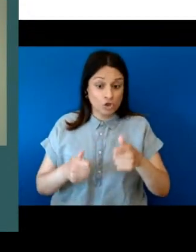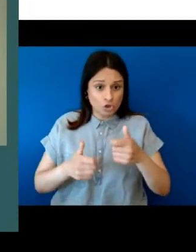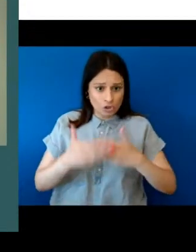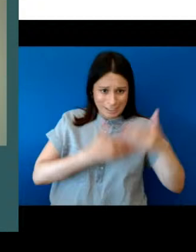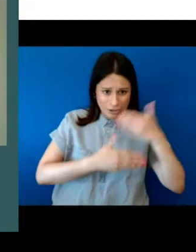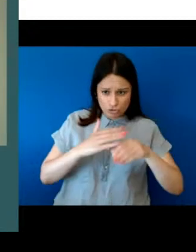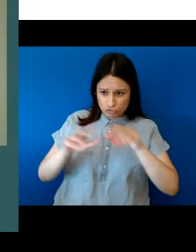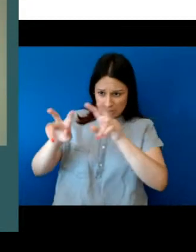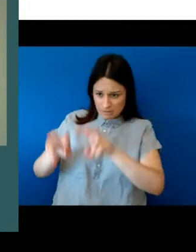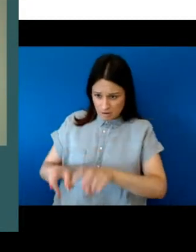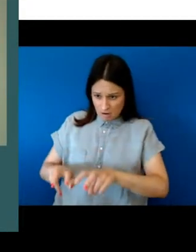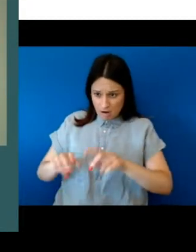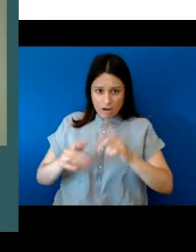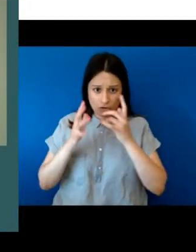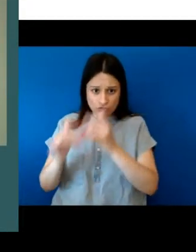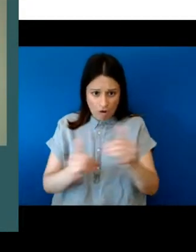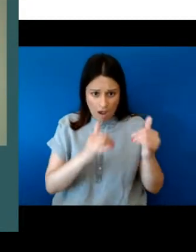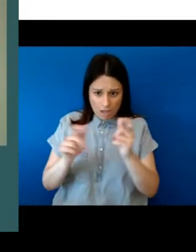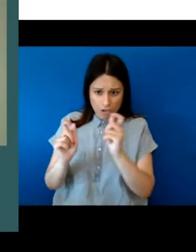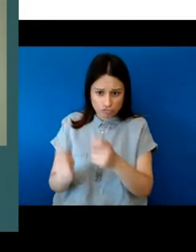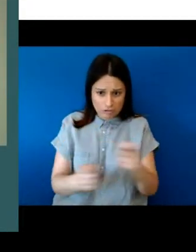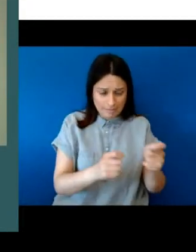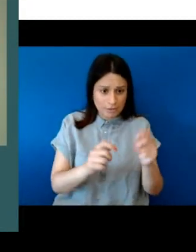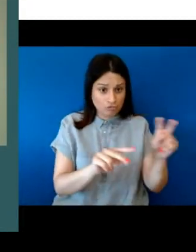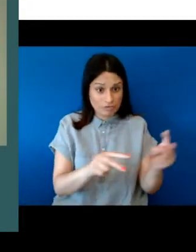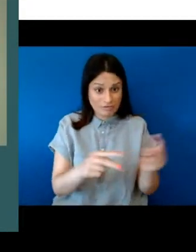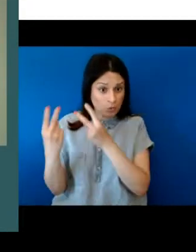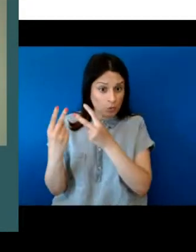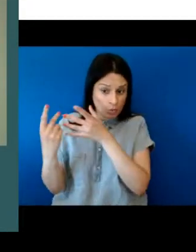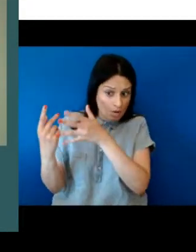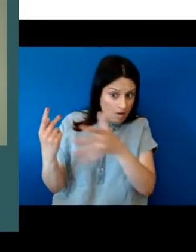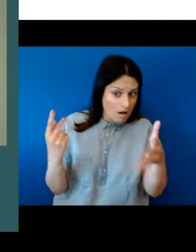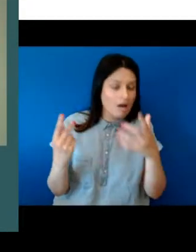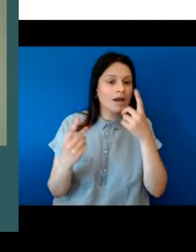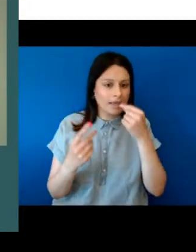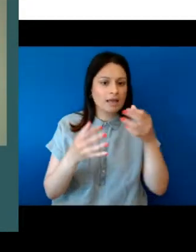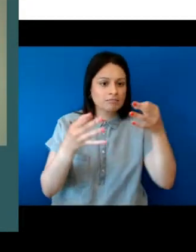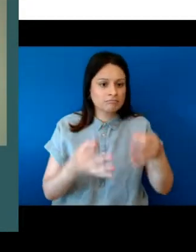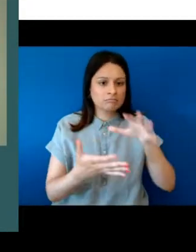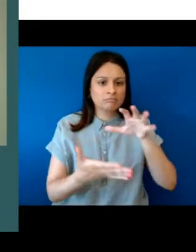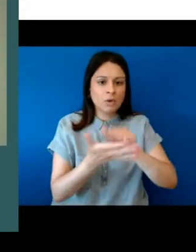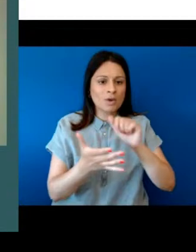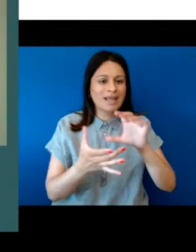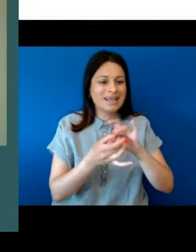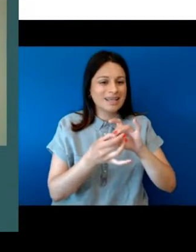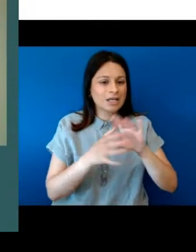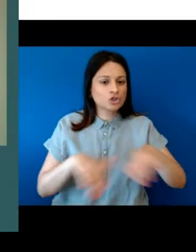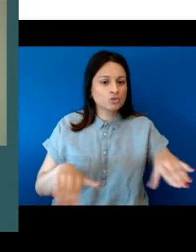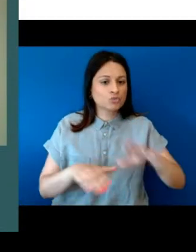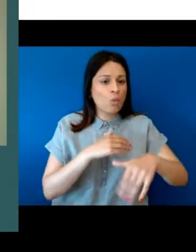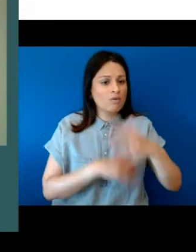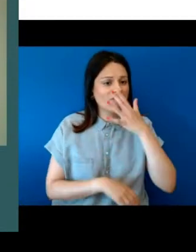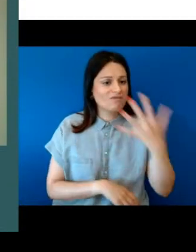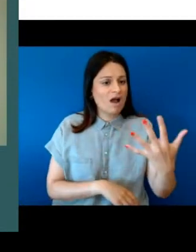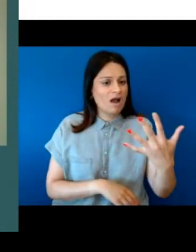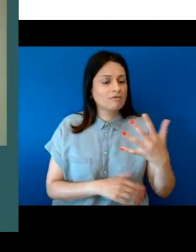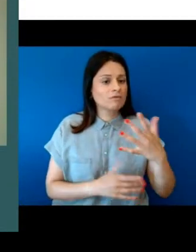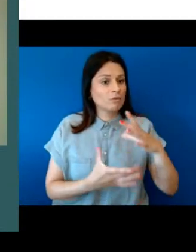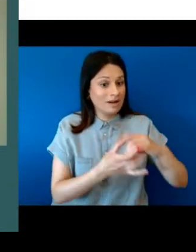of treatment, and review, you should be able to make an accurate diagnosis for children 5 years and above.